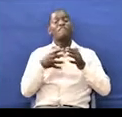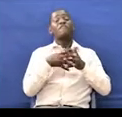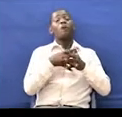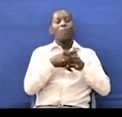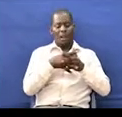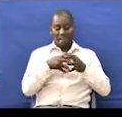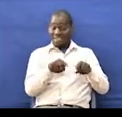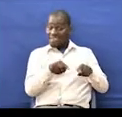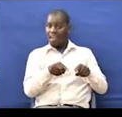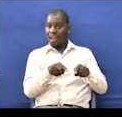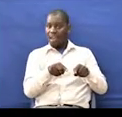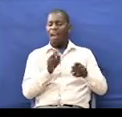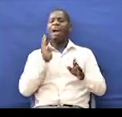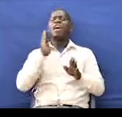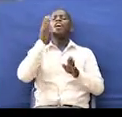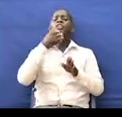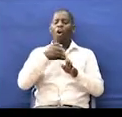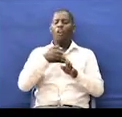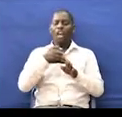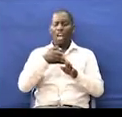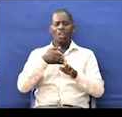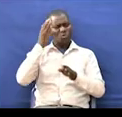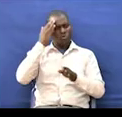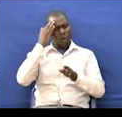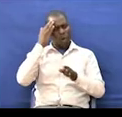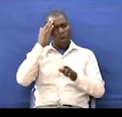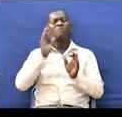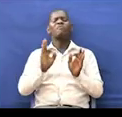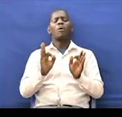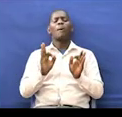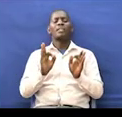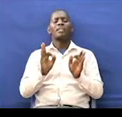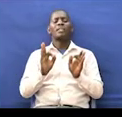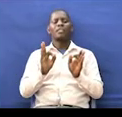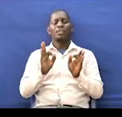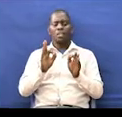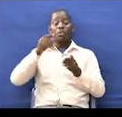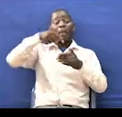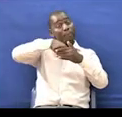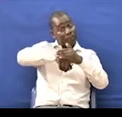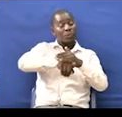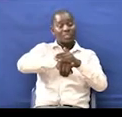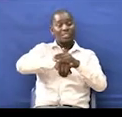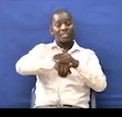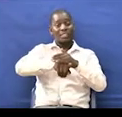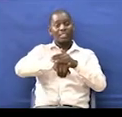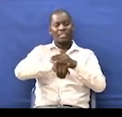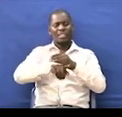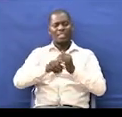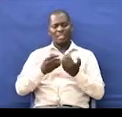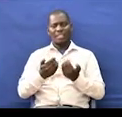In order to memorize it properly, you can put it in a triangular form